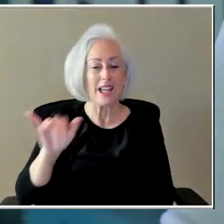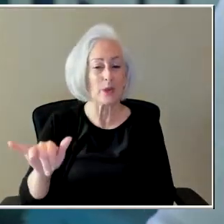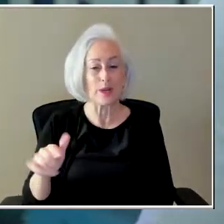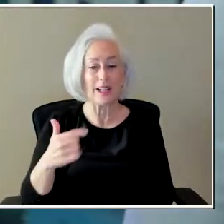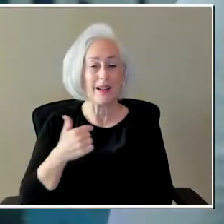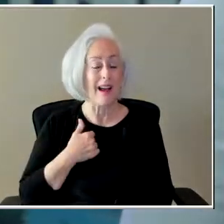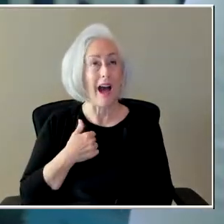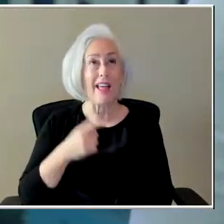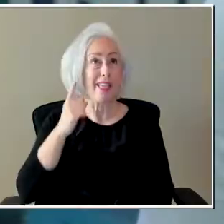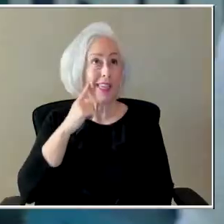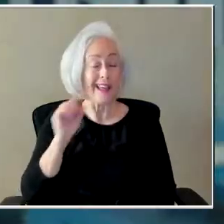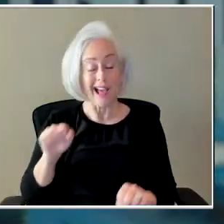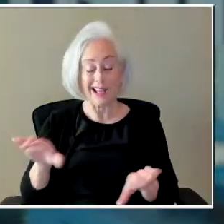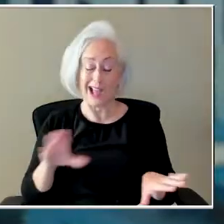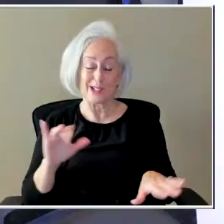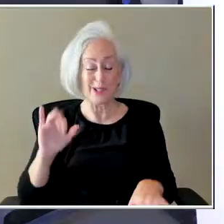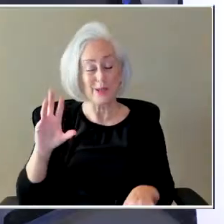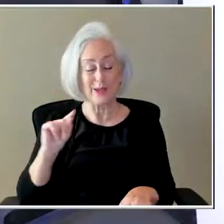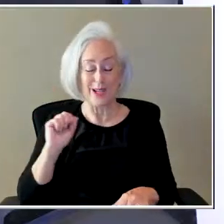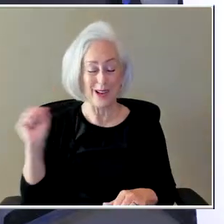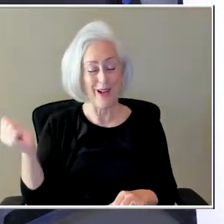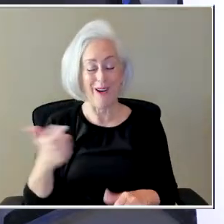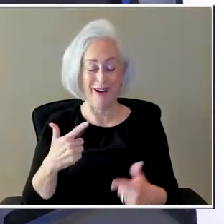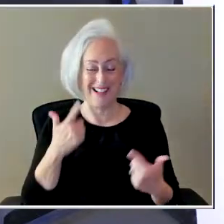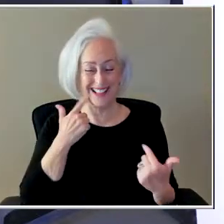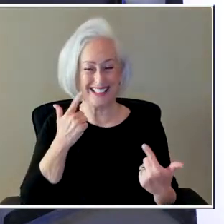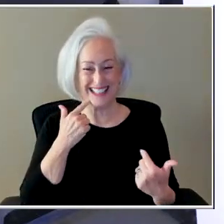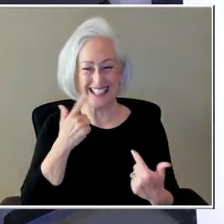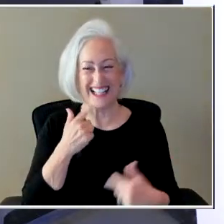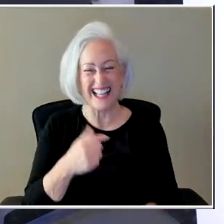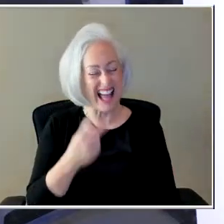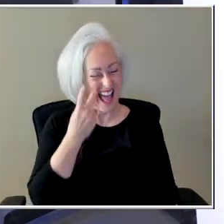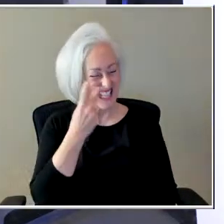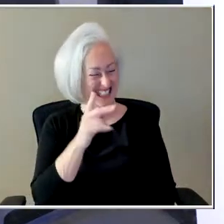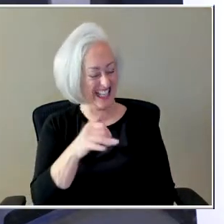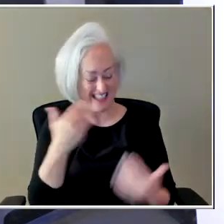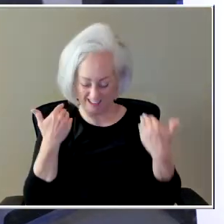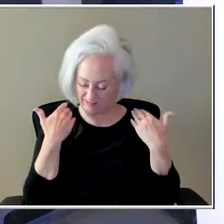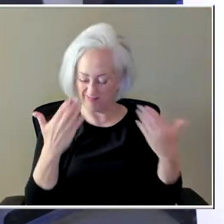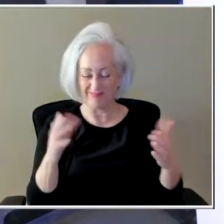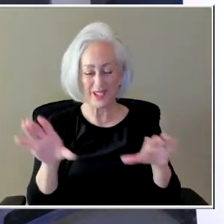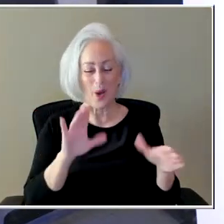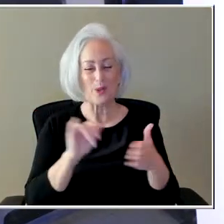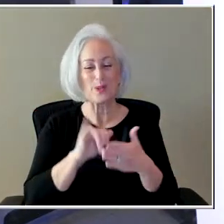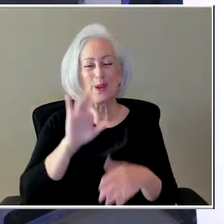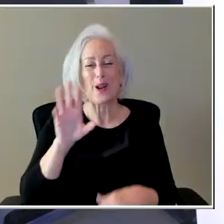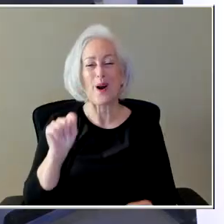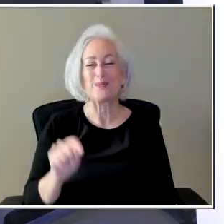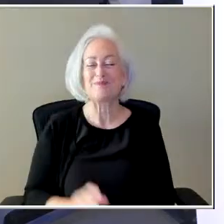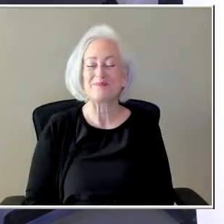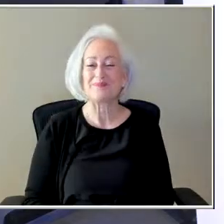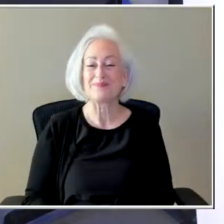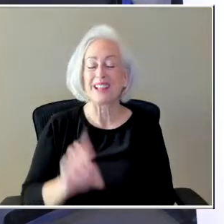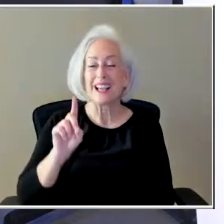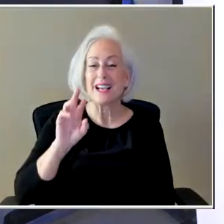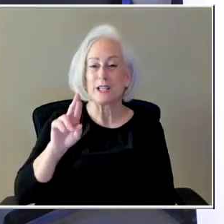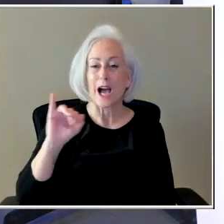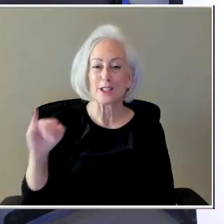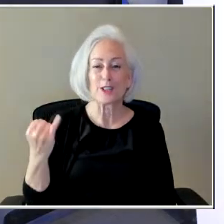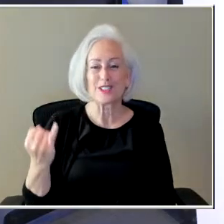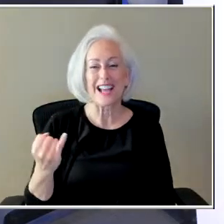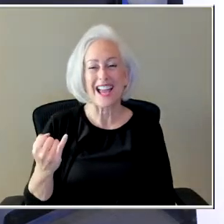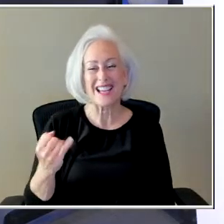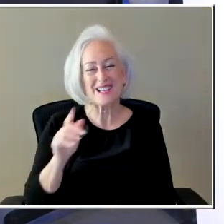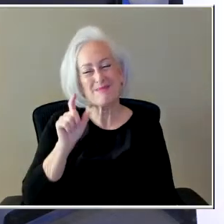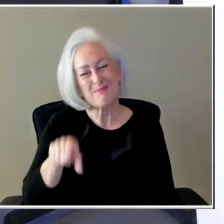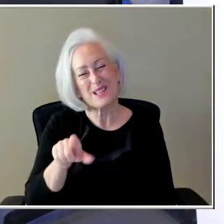all. I like it. I like that. I act like I can do it all. Then go do it all. That's fantastic. Dr. J, it just must be a total treat to be sitting here with her